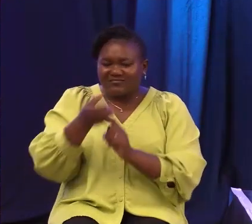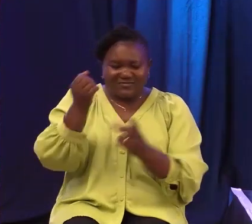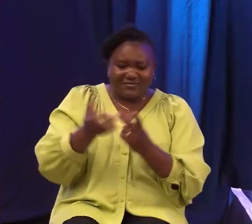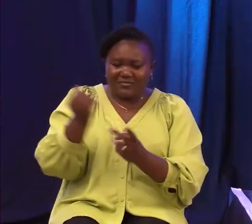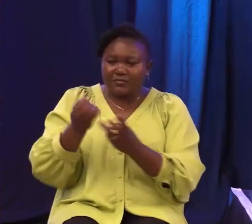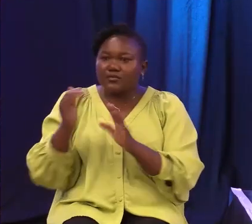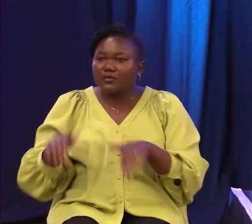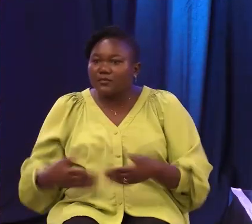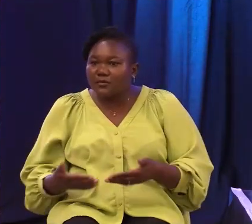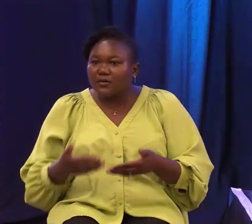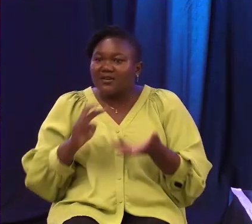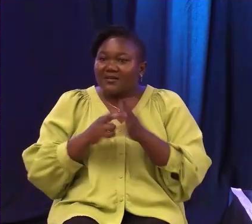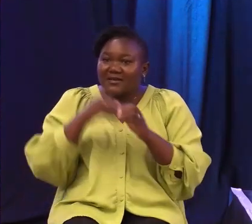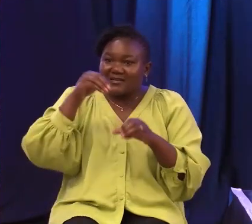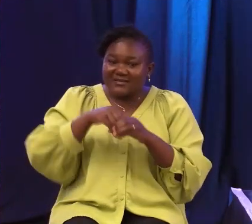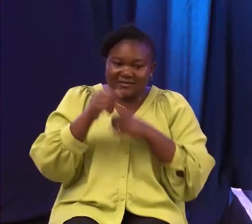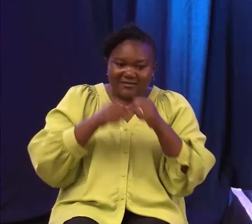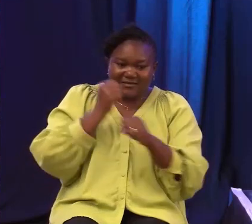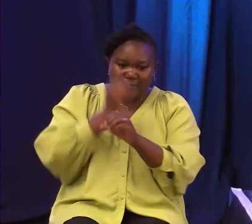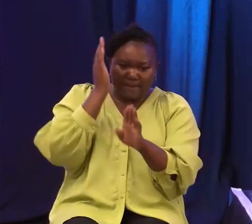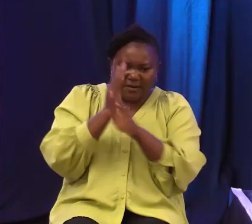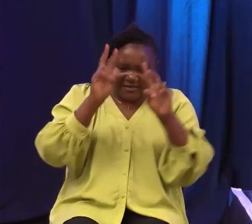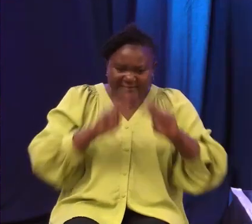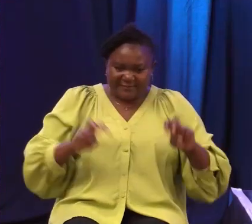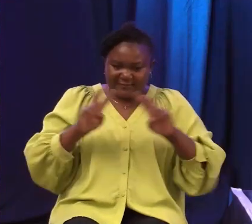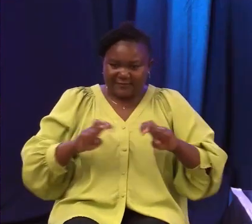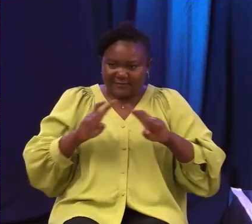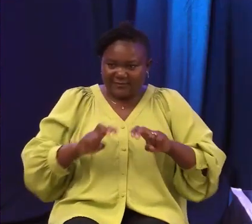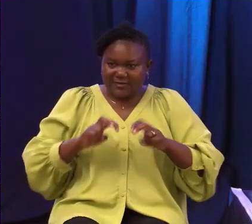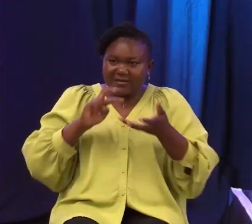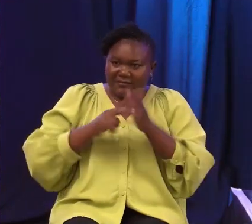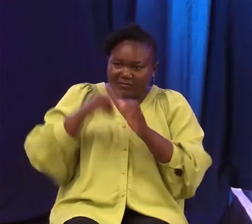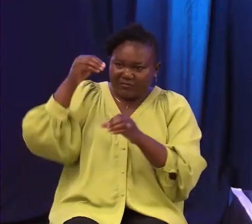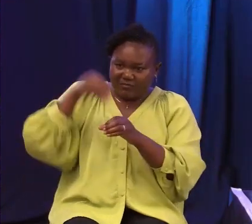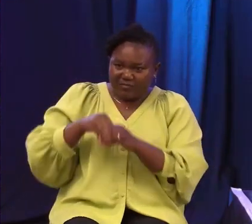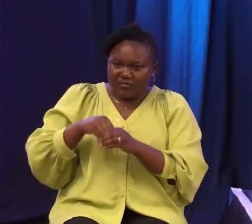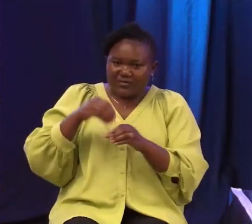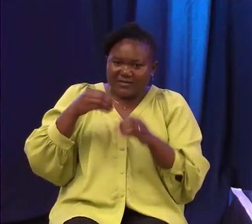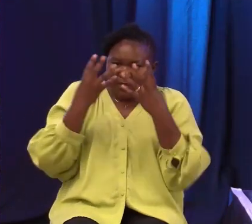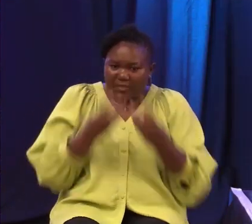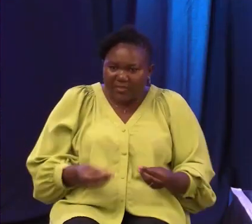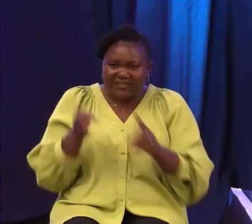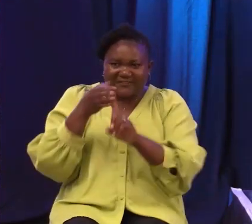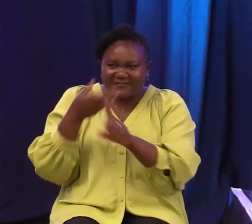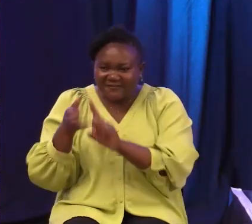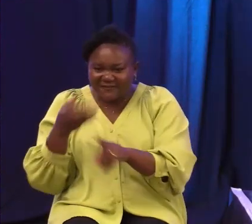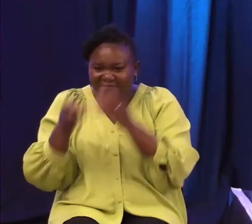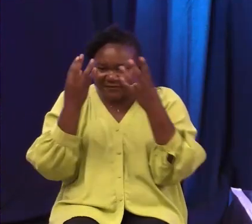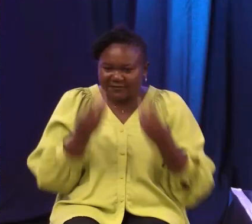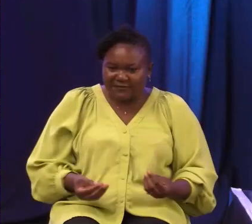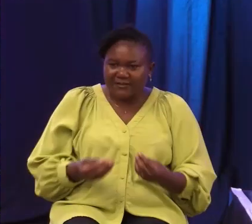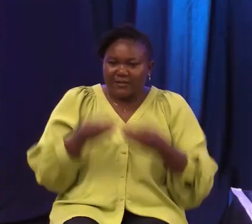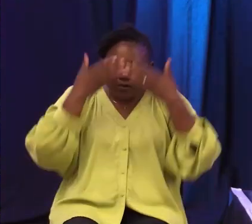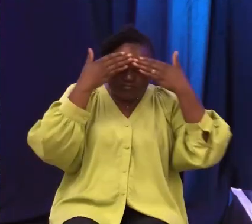By efficient and effective investigation, mediation, conciliation, negotiation, and moreover,